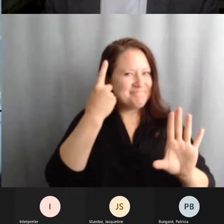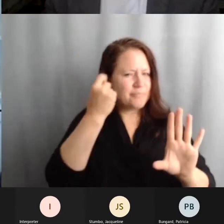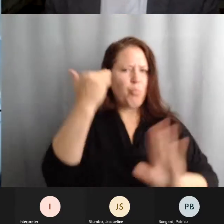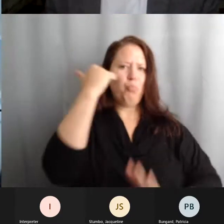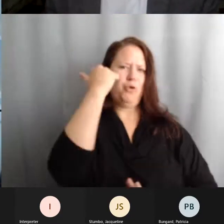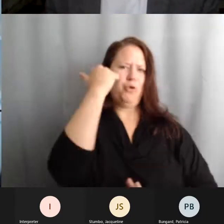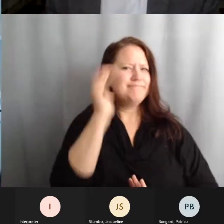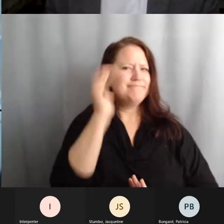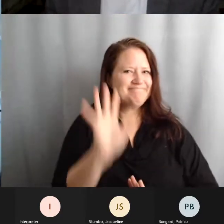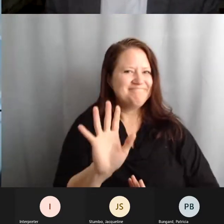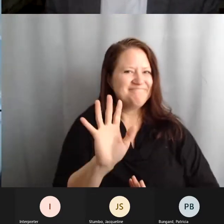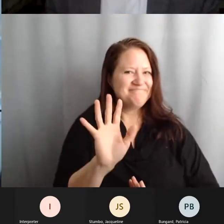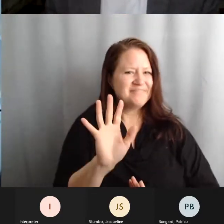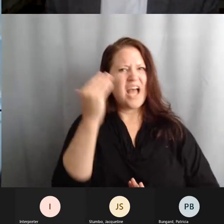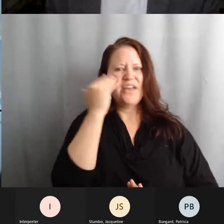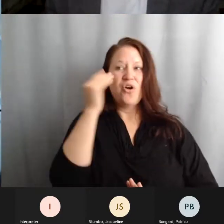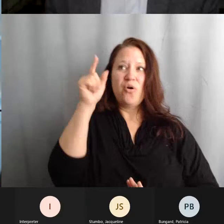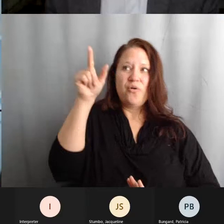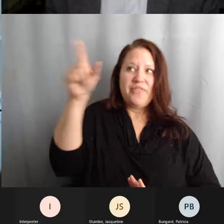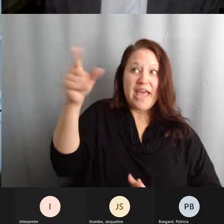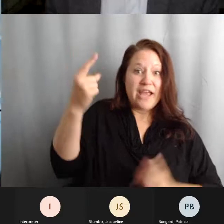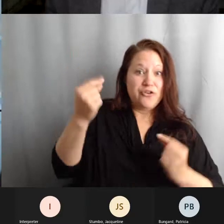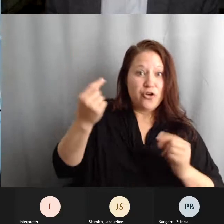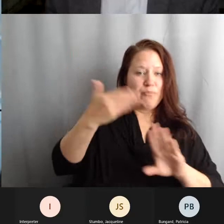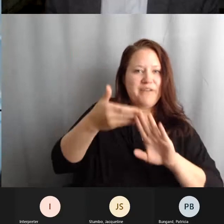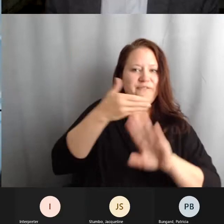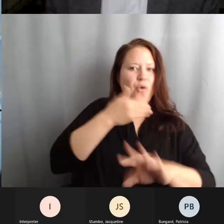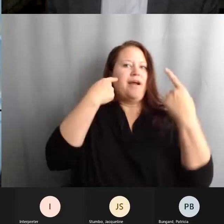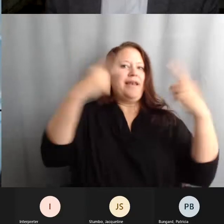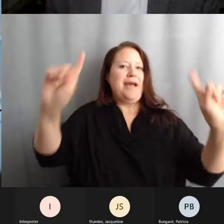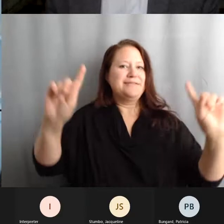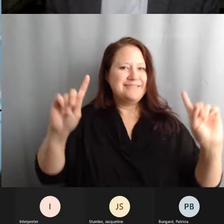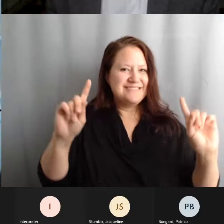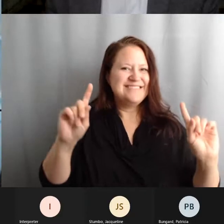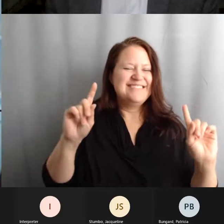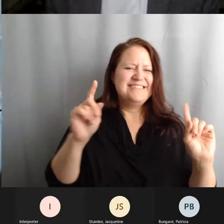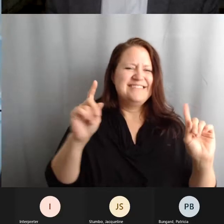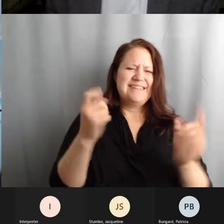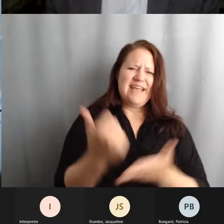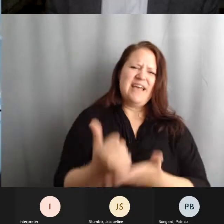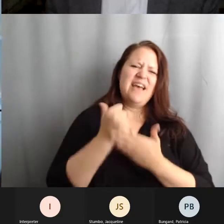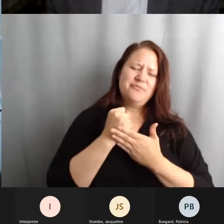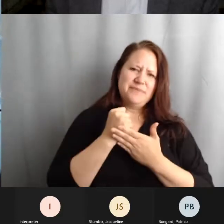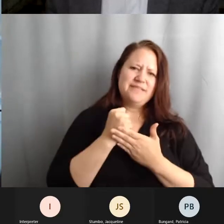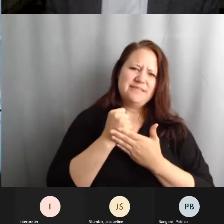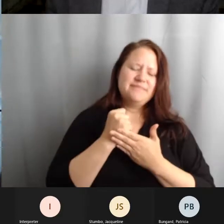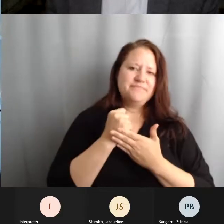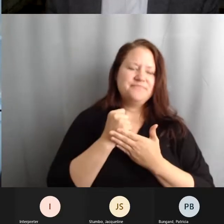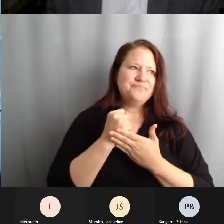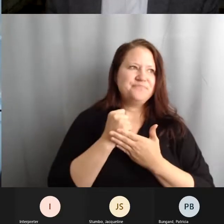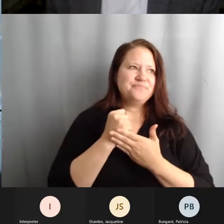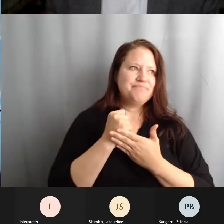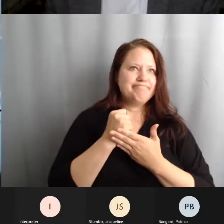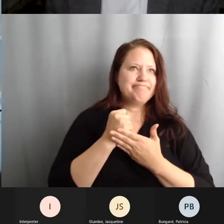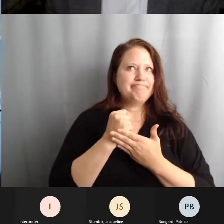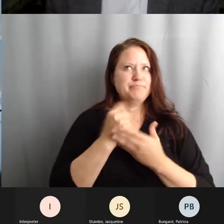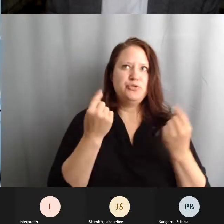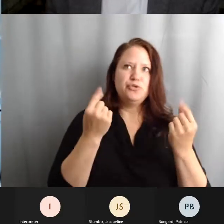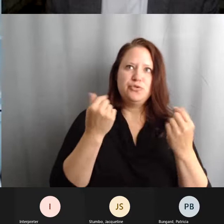aware. Oftentimes I know what they're doing before it's publicly announced, and it does help us consider how we're going to move